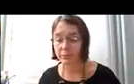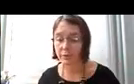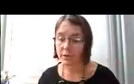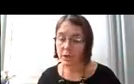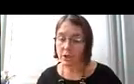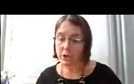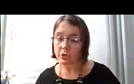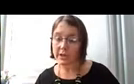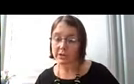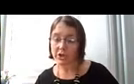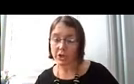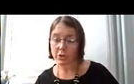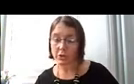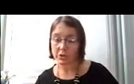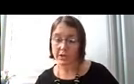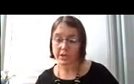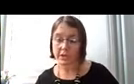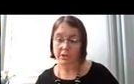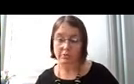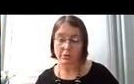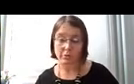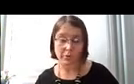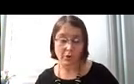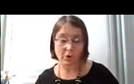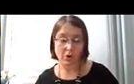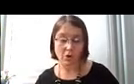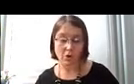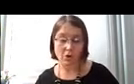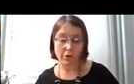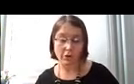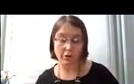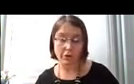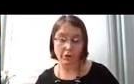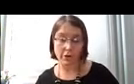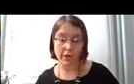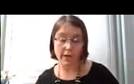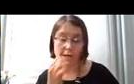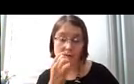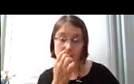lesson. You'll then show the group or